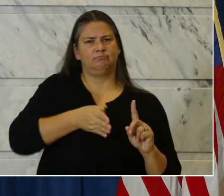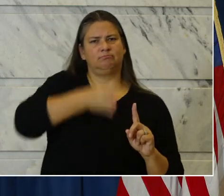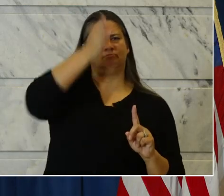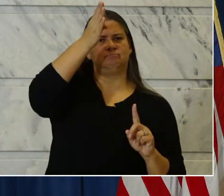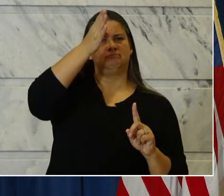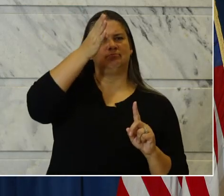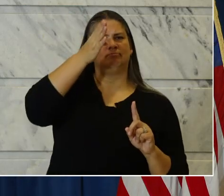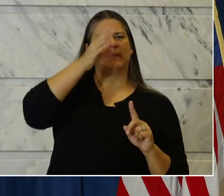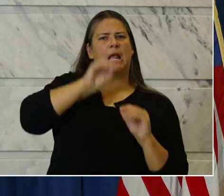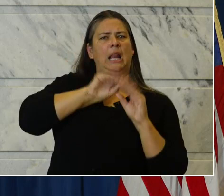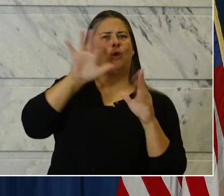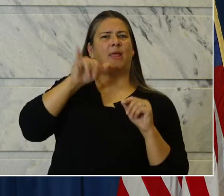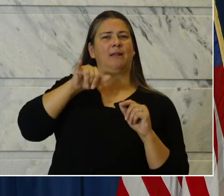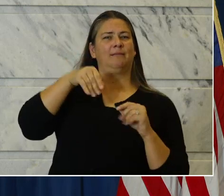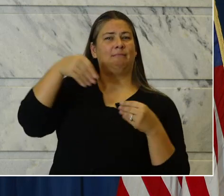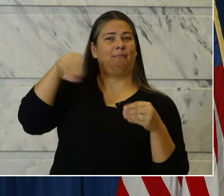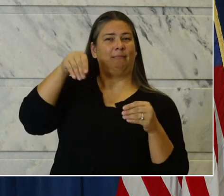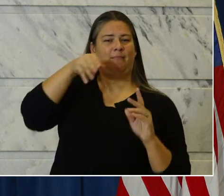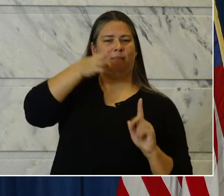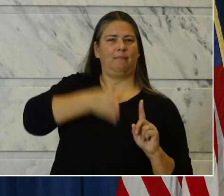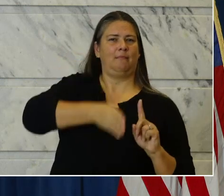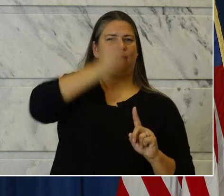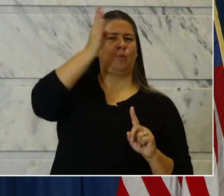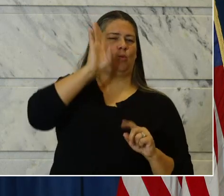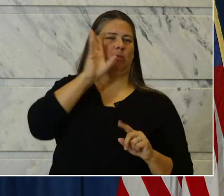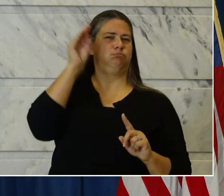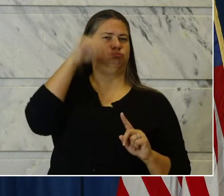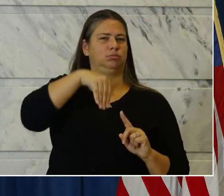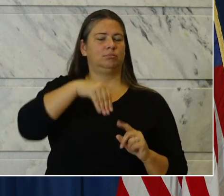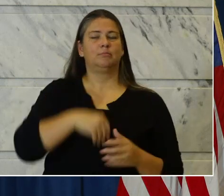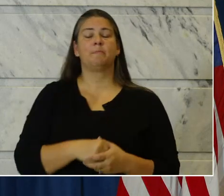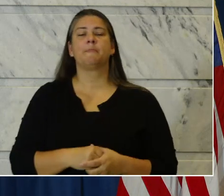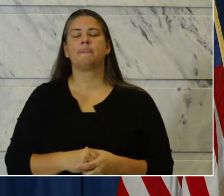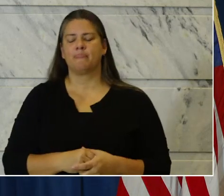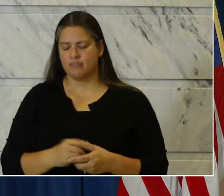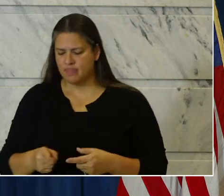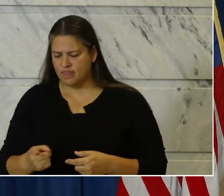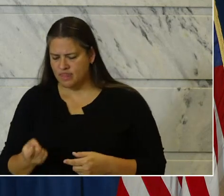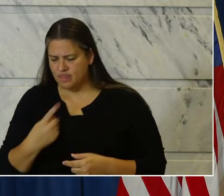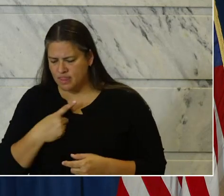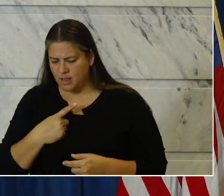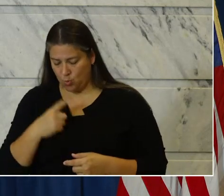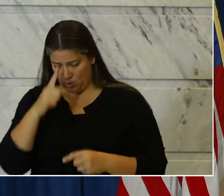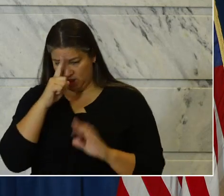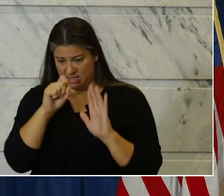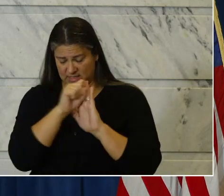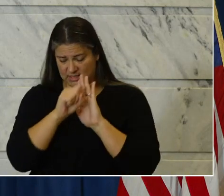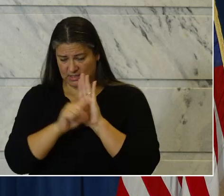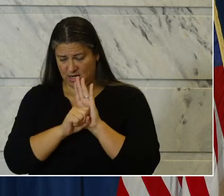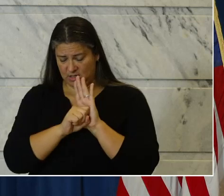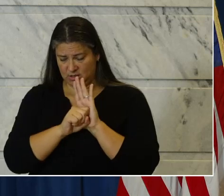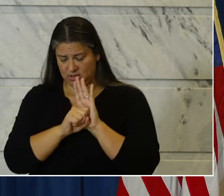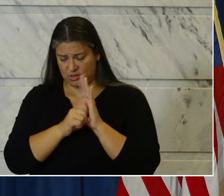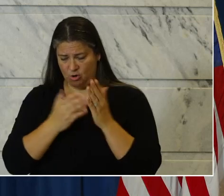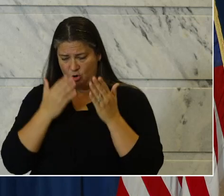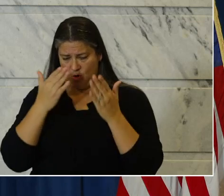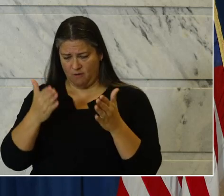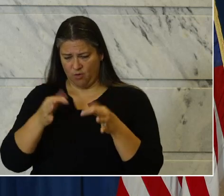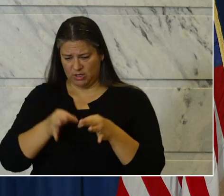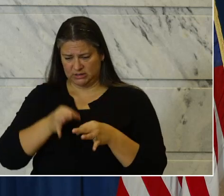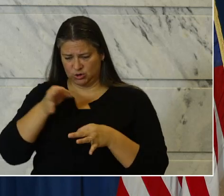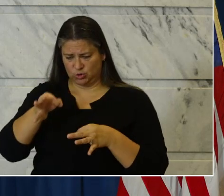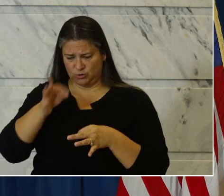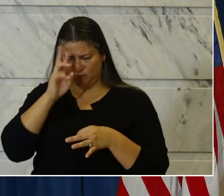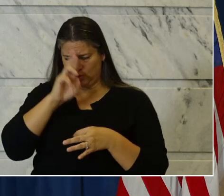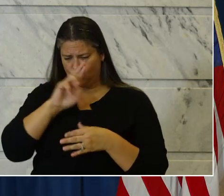problem to solve it. All right, will the state offer any further extension on renewals of driver's license similar to